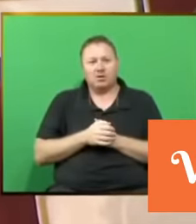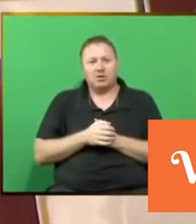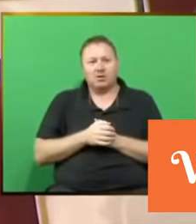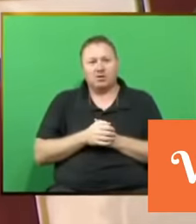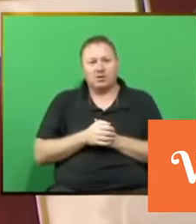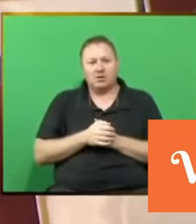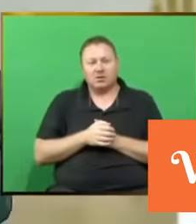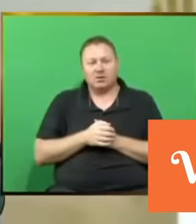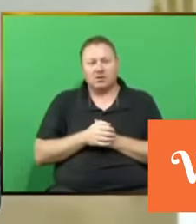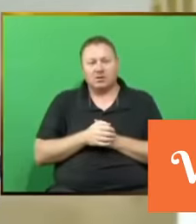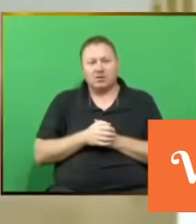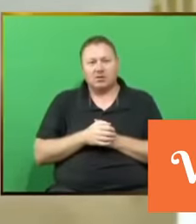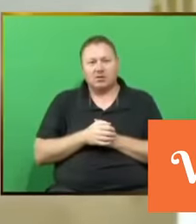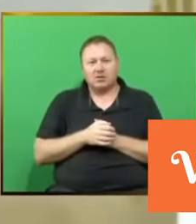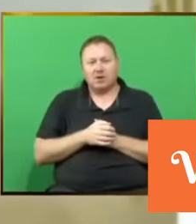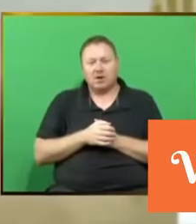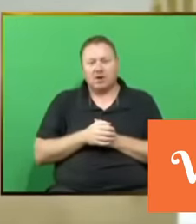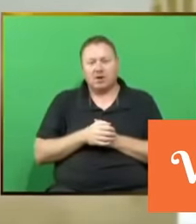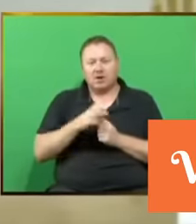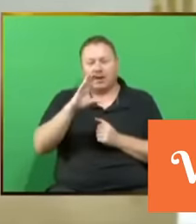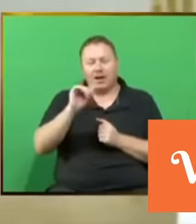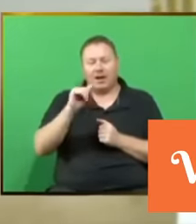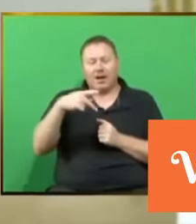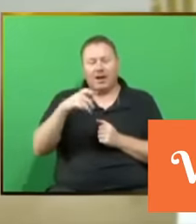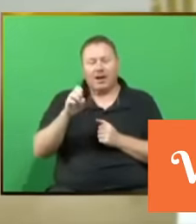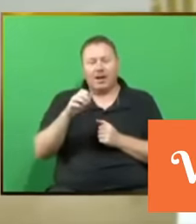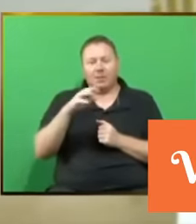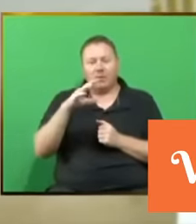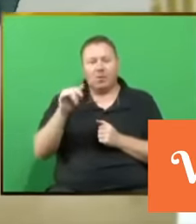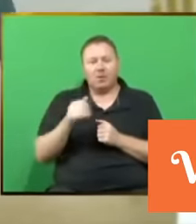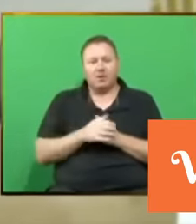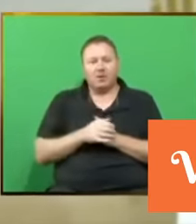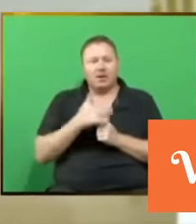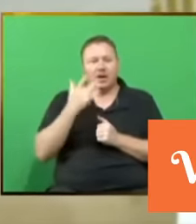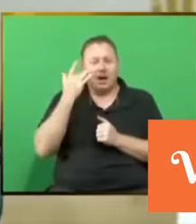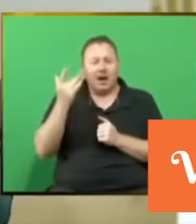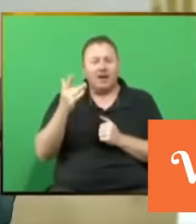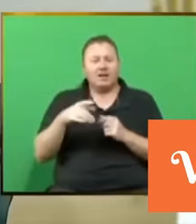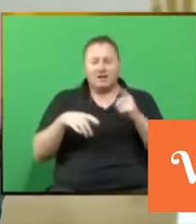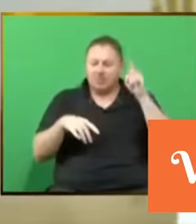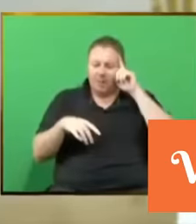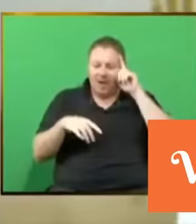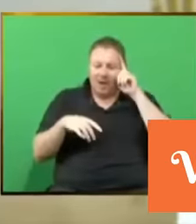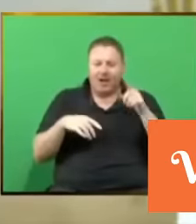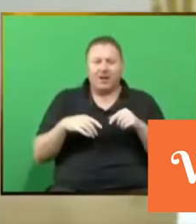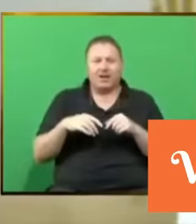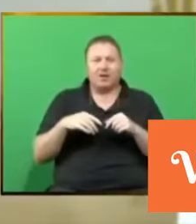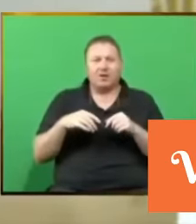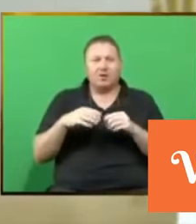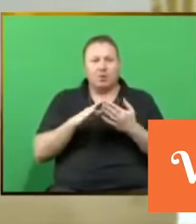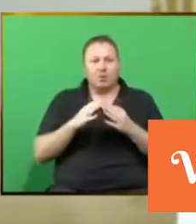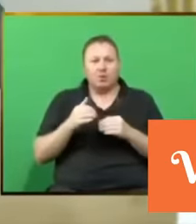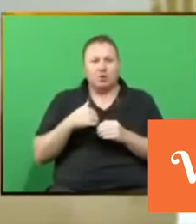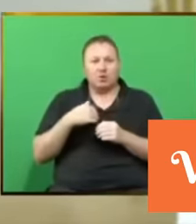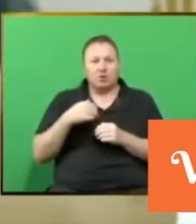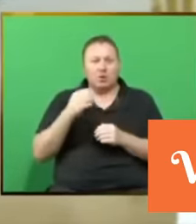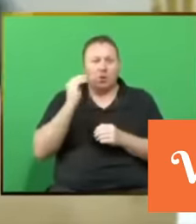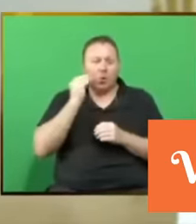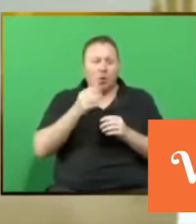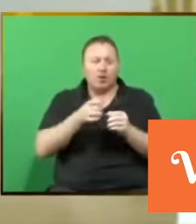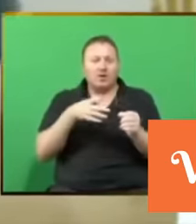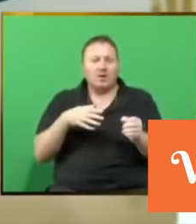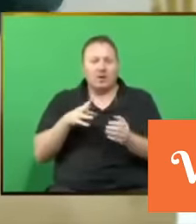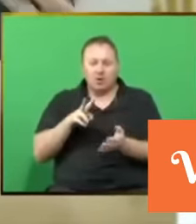Corps. I'm calling on all members of the colored community and the black community and the Khoi and San. Rise and